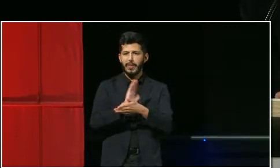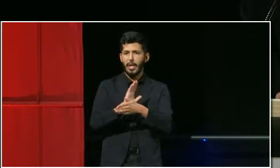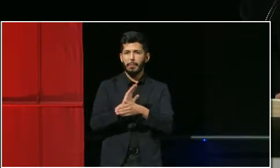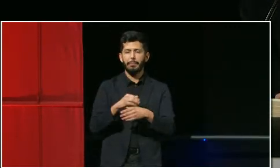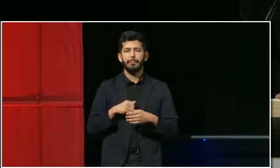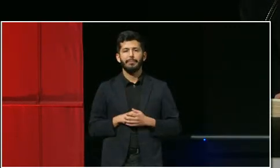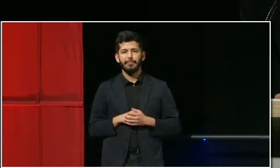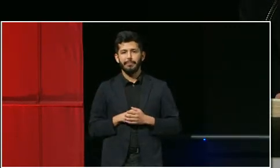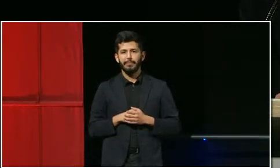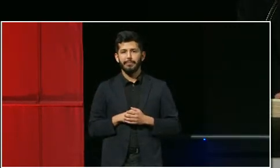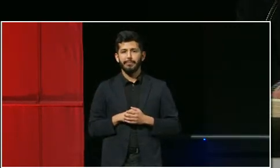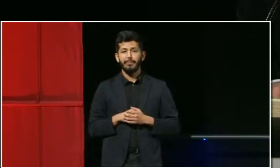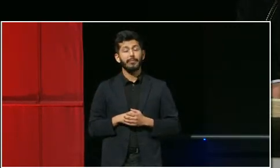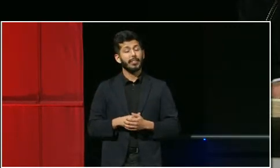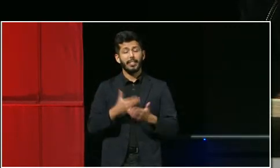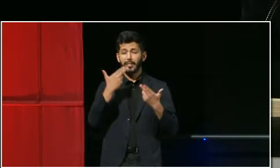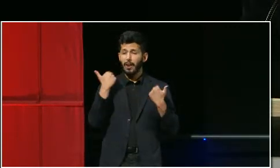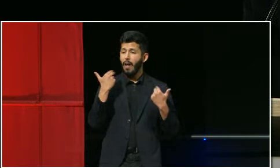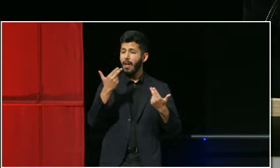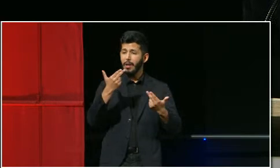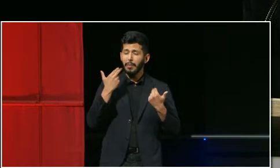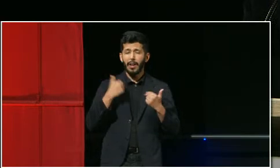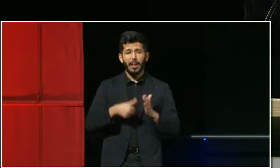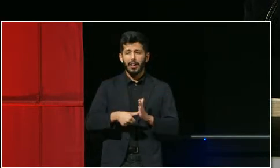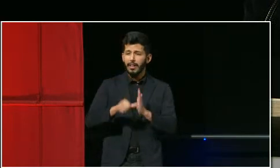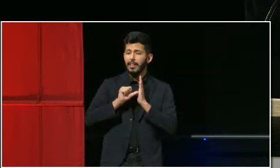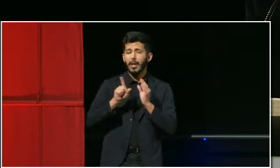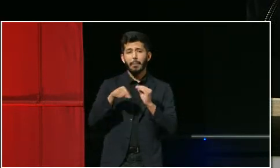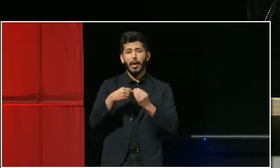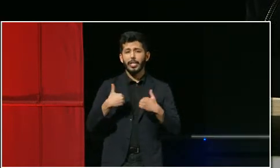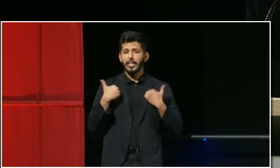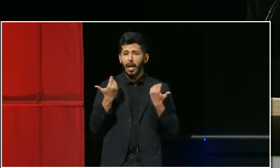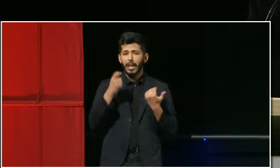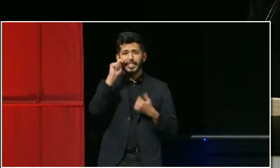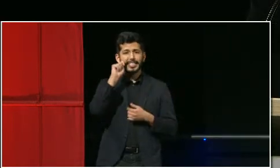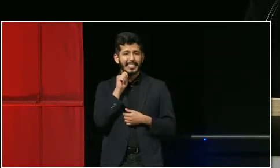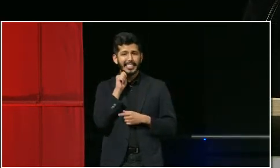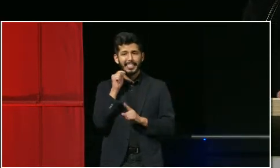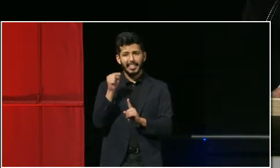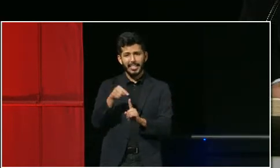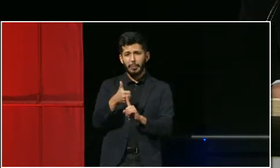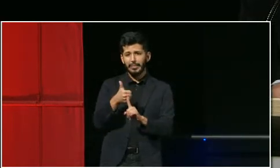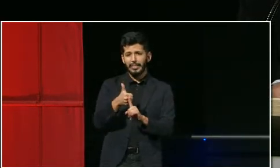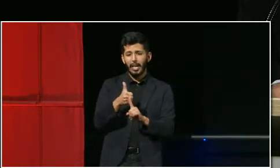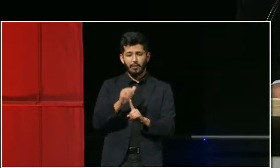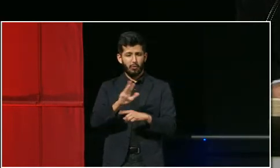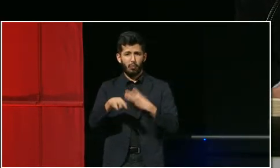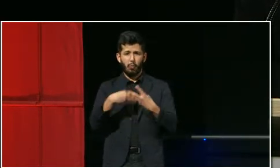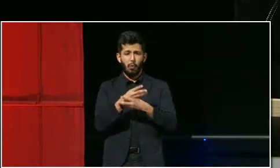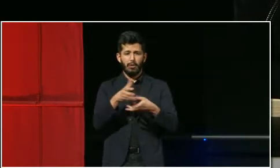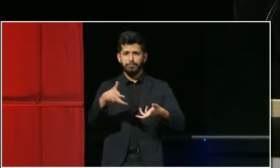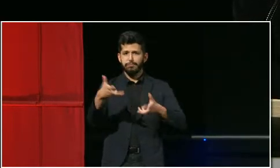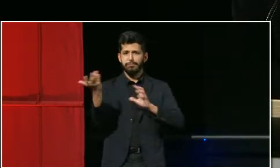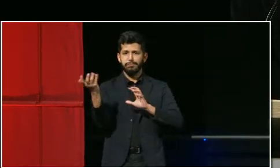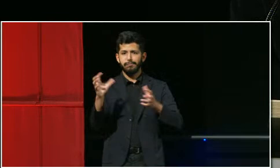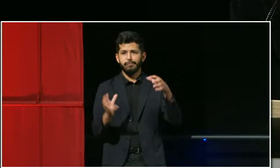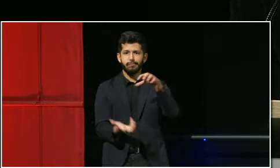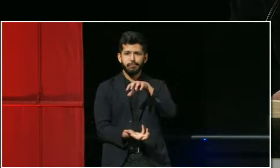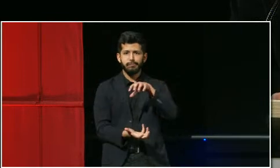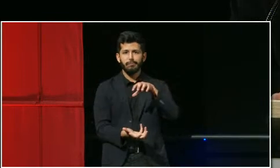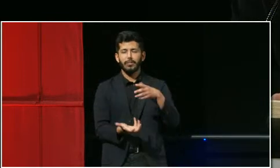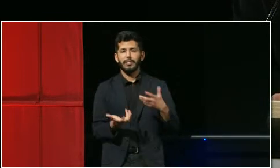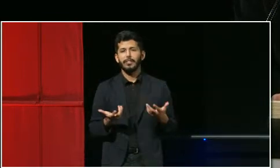a poignant comedy about a young teen whose world is turned upside down